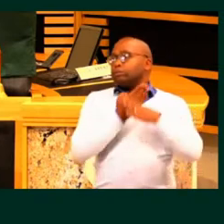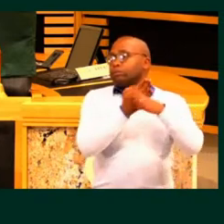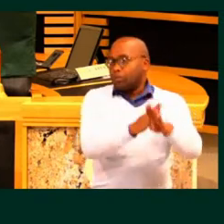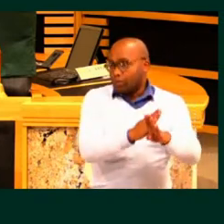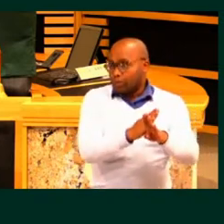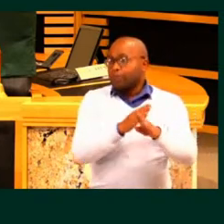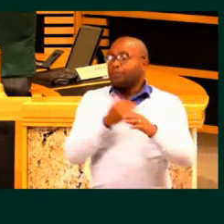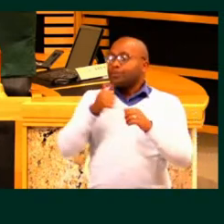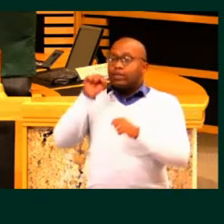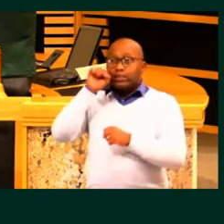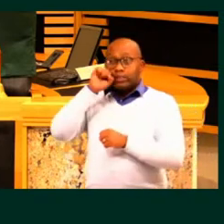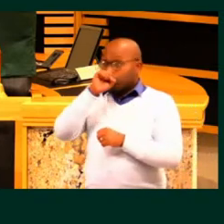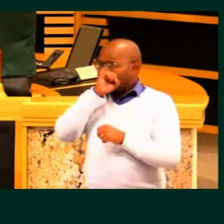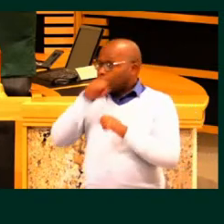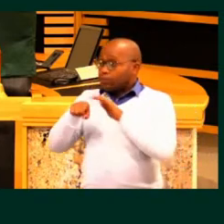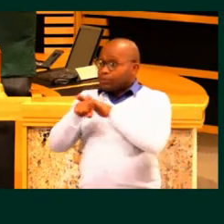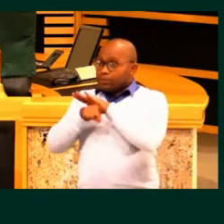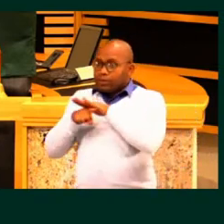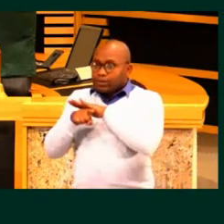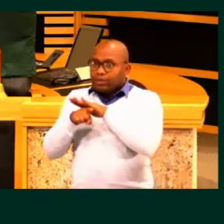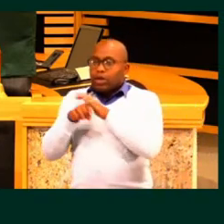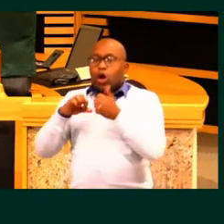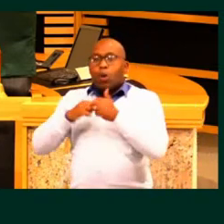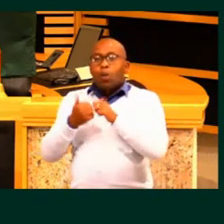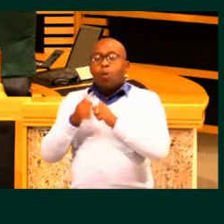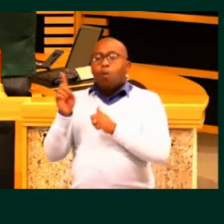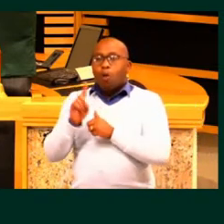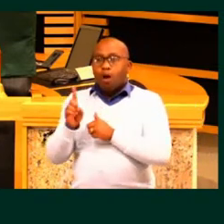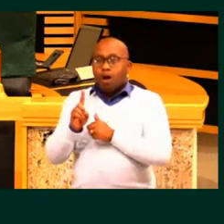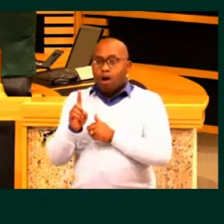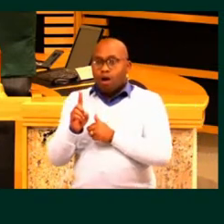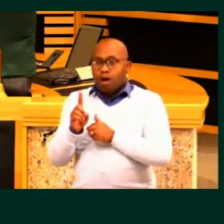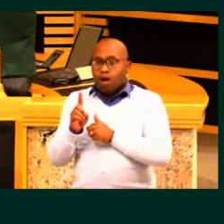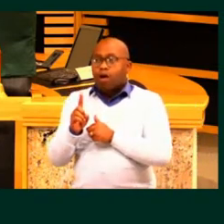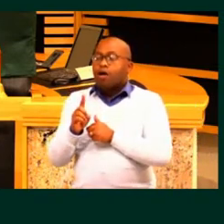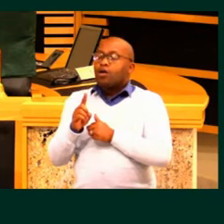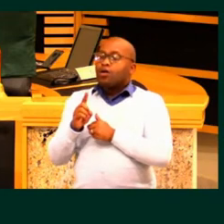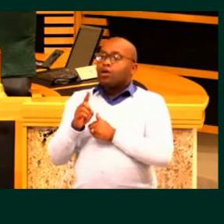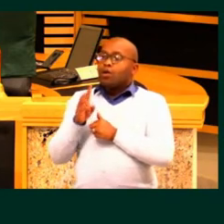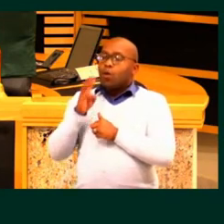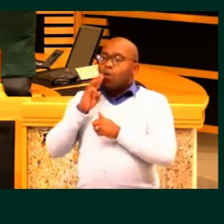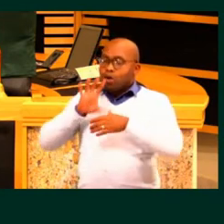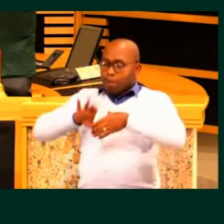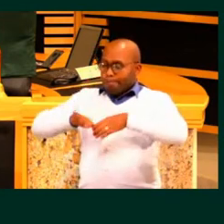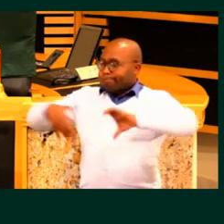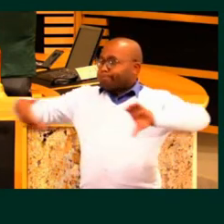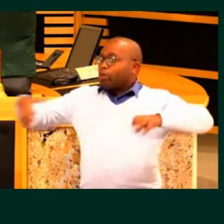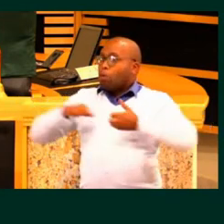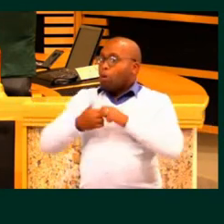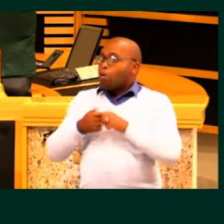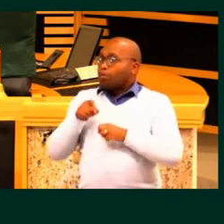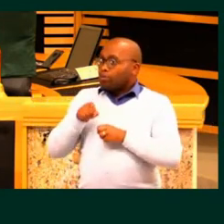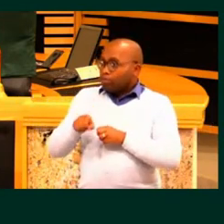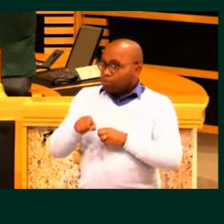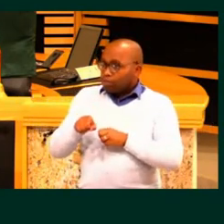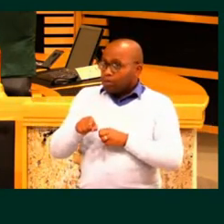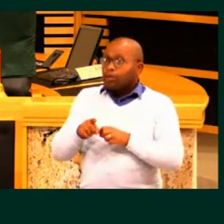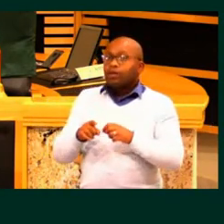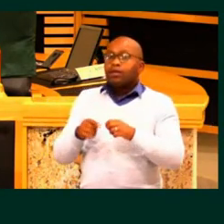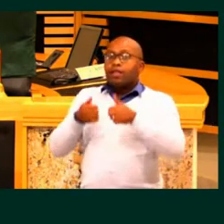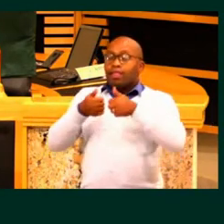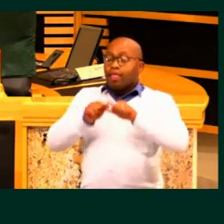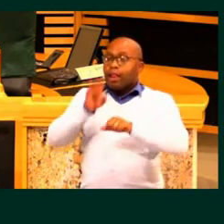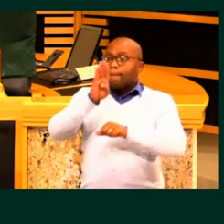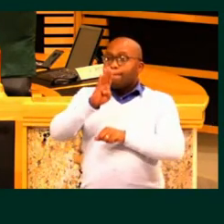Sarat man largely it has been affected by unavailability of BU infrastructure in the Buffalo City is the poor performance of contractors and the